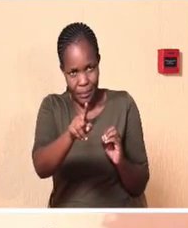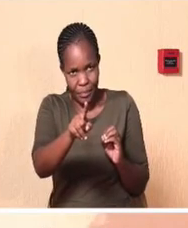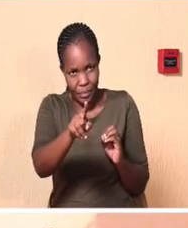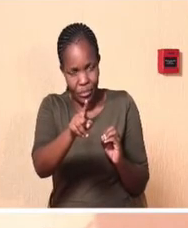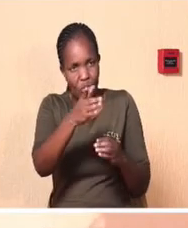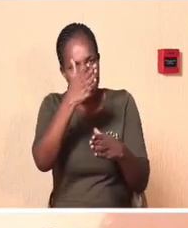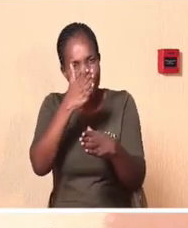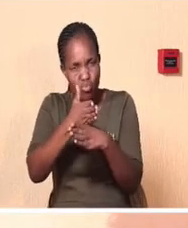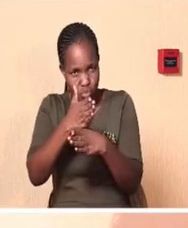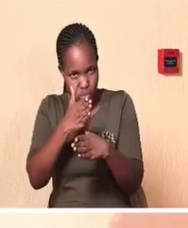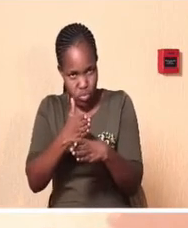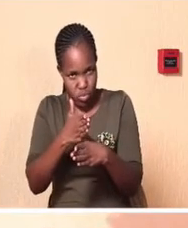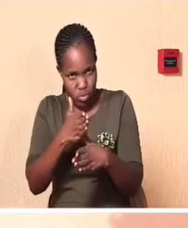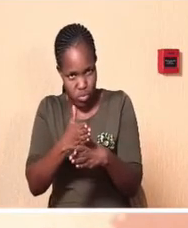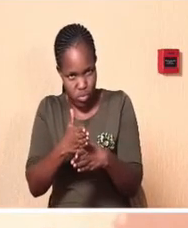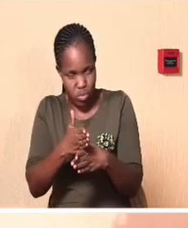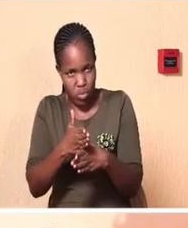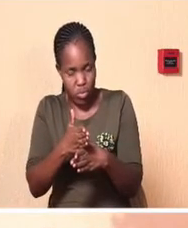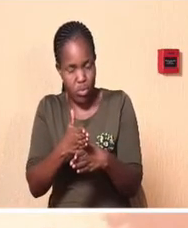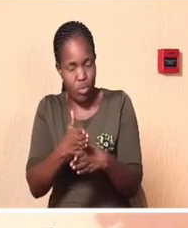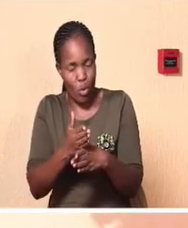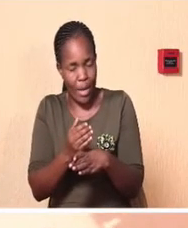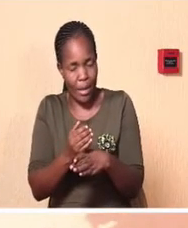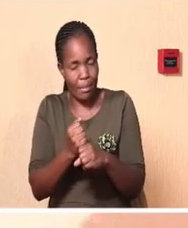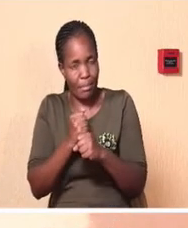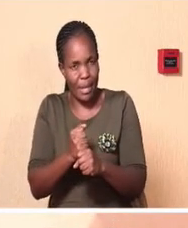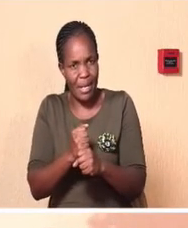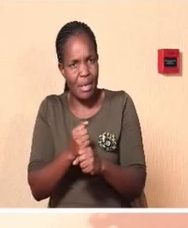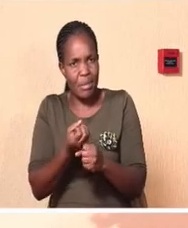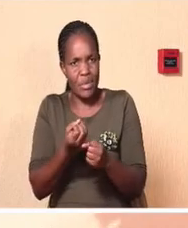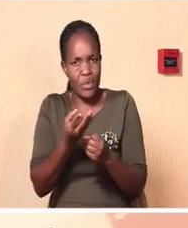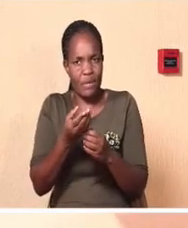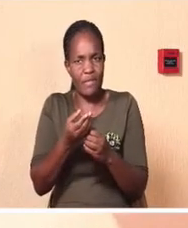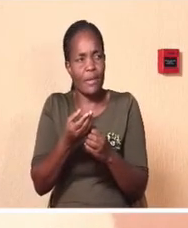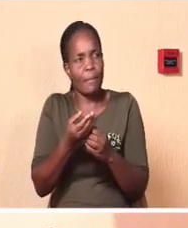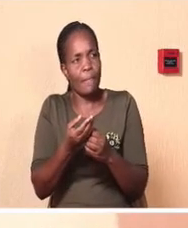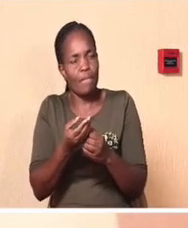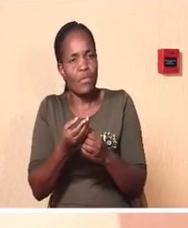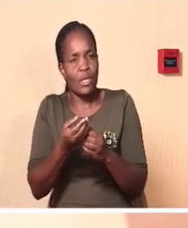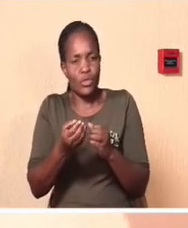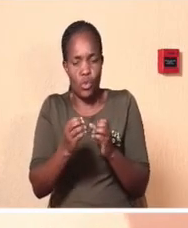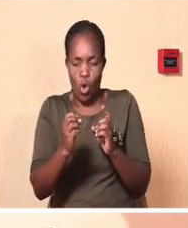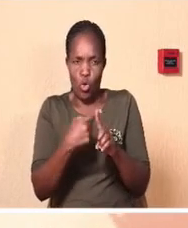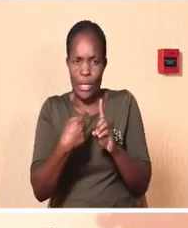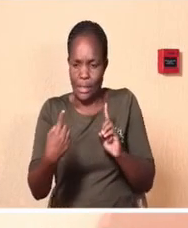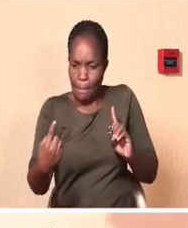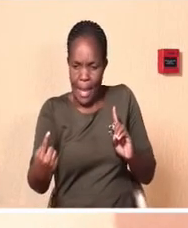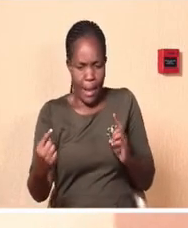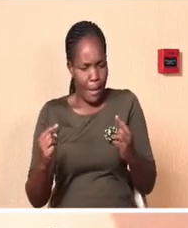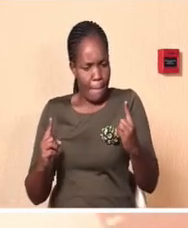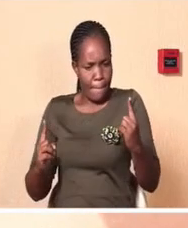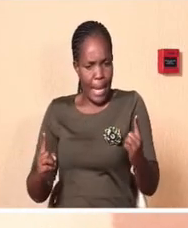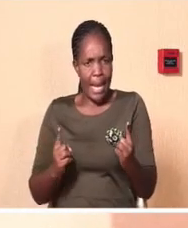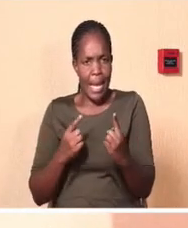drivers of this outbreak, like social and physical distancing, personal